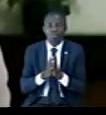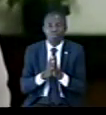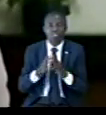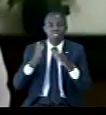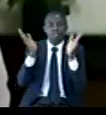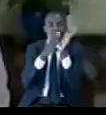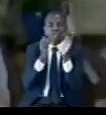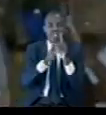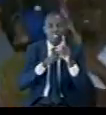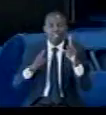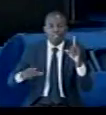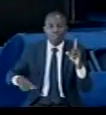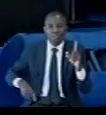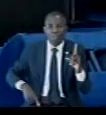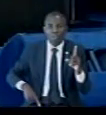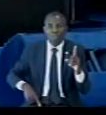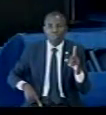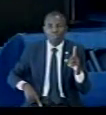Praise the Lord.